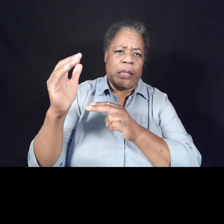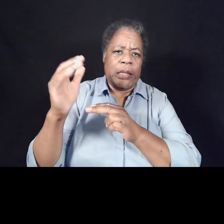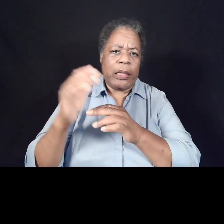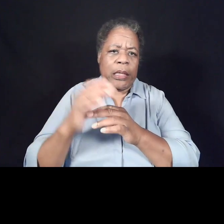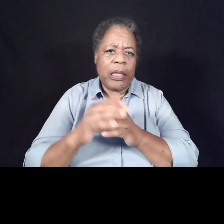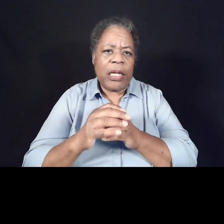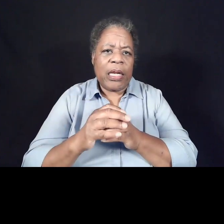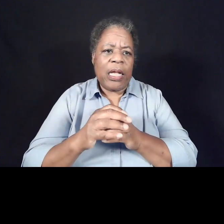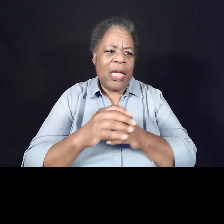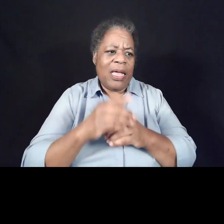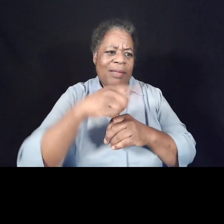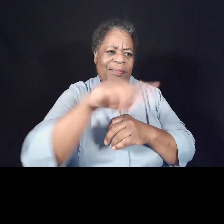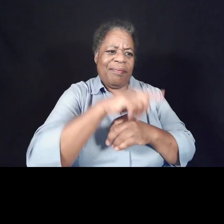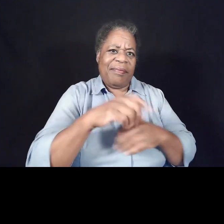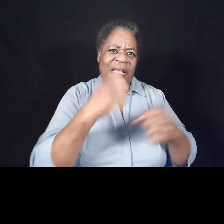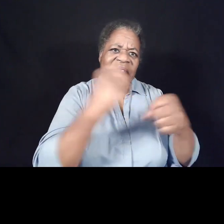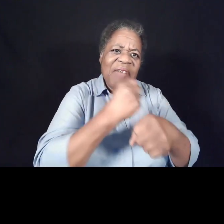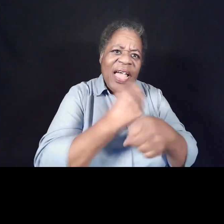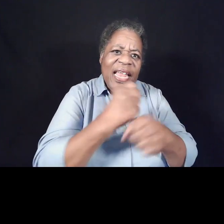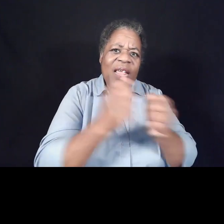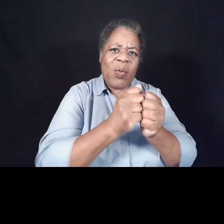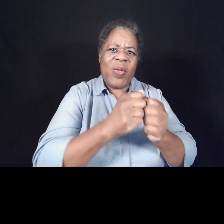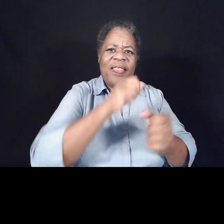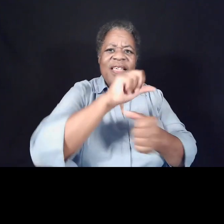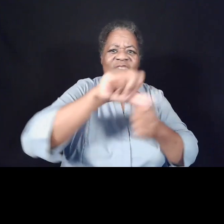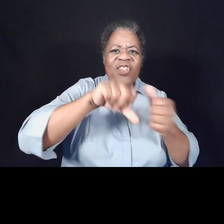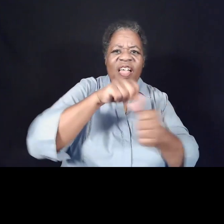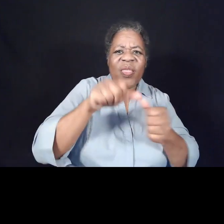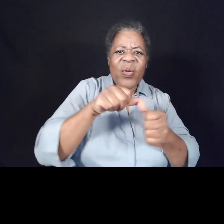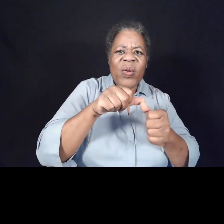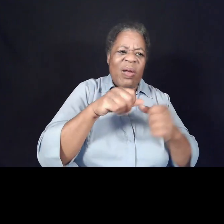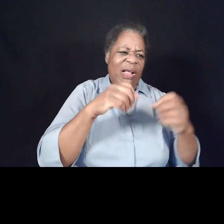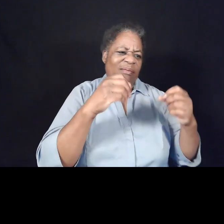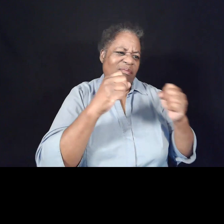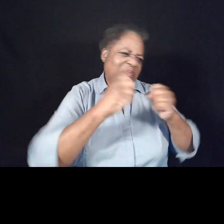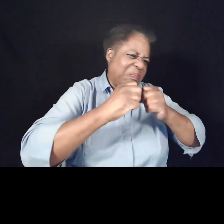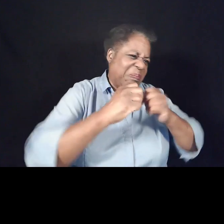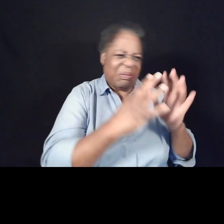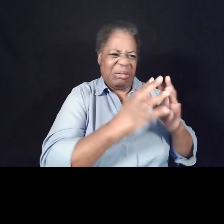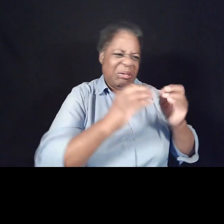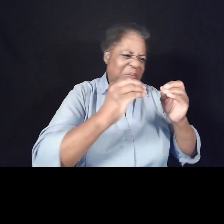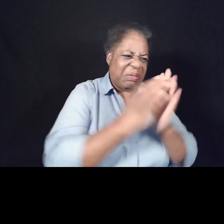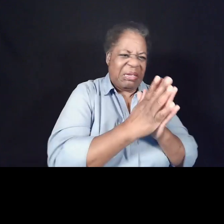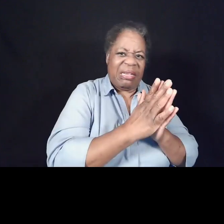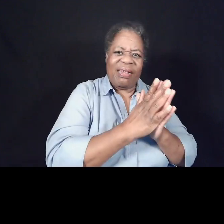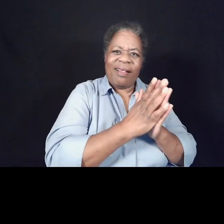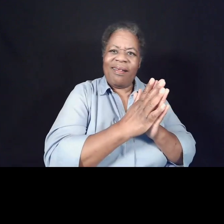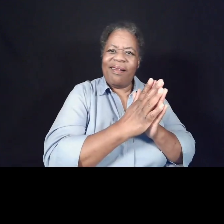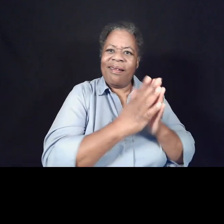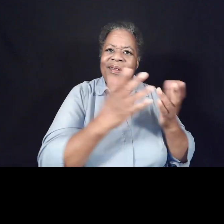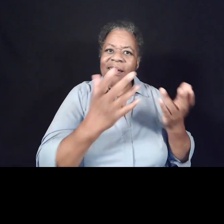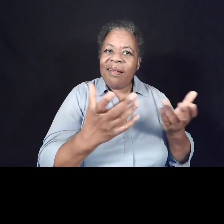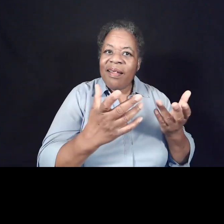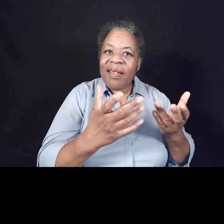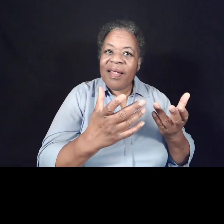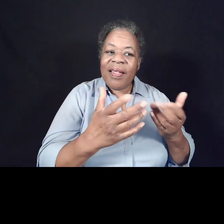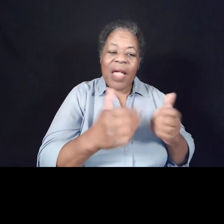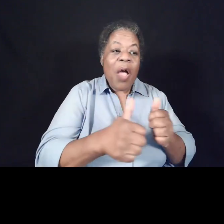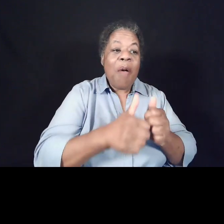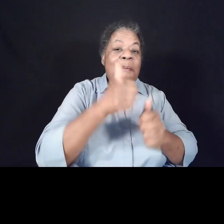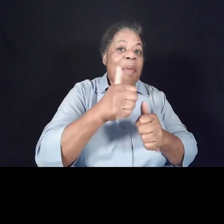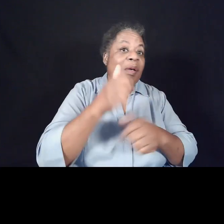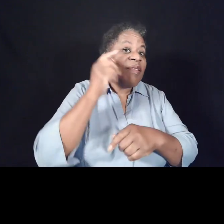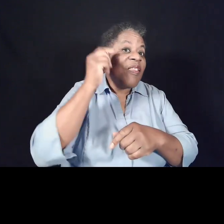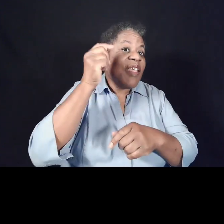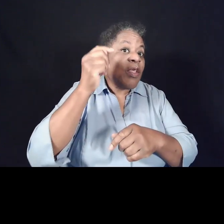They're fighting with each other, quarreling and arguing. Now, most scholars agree they probably